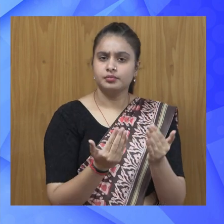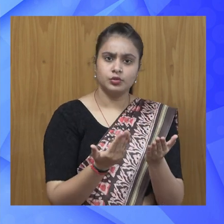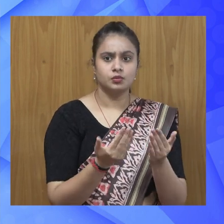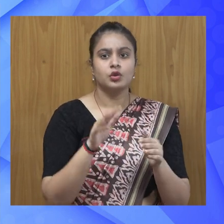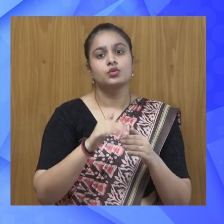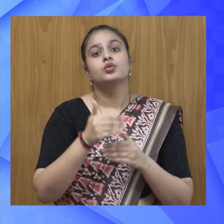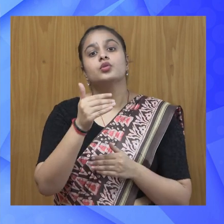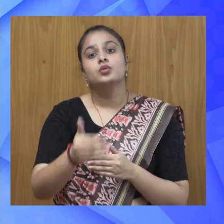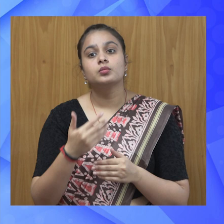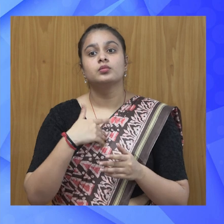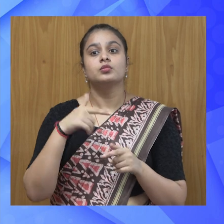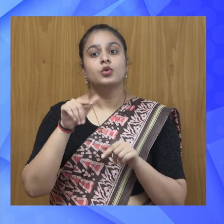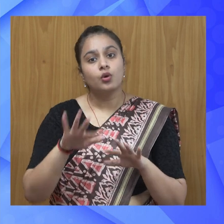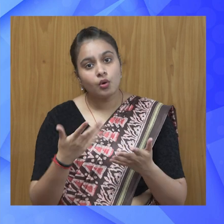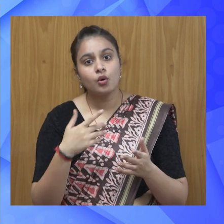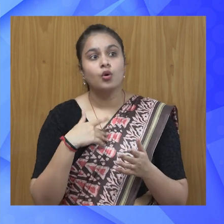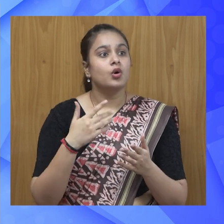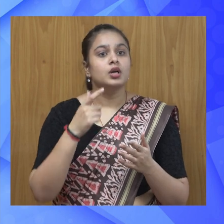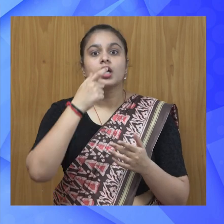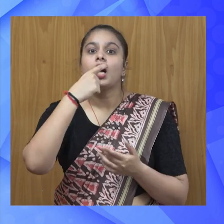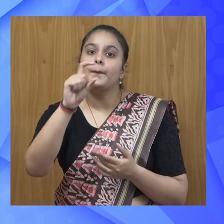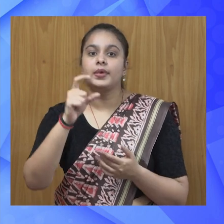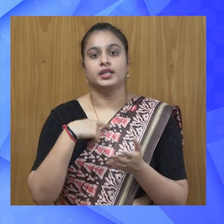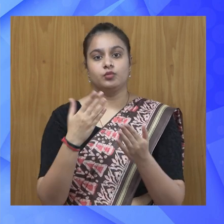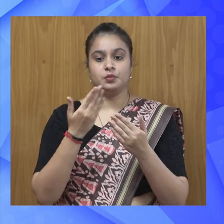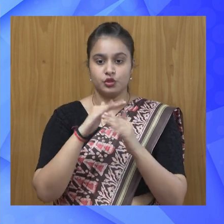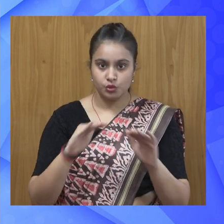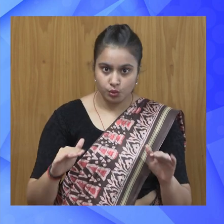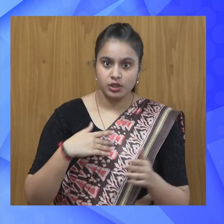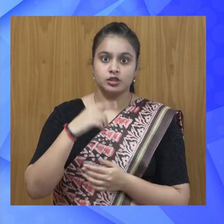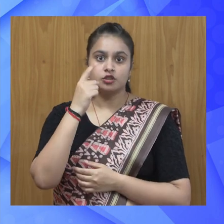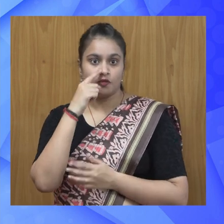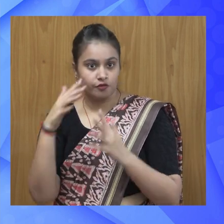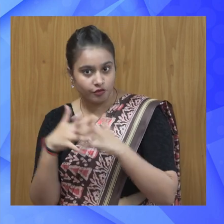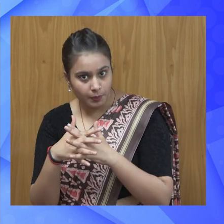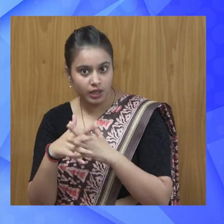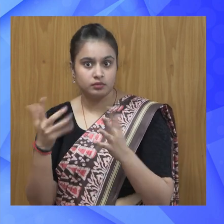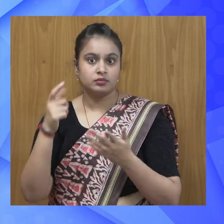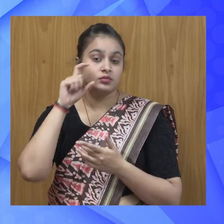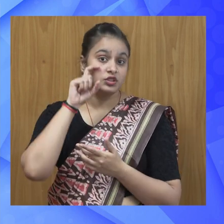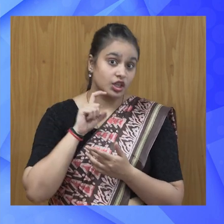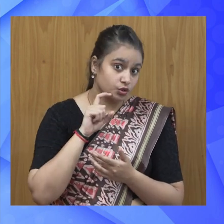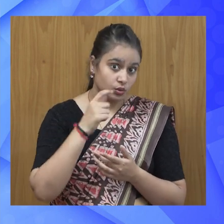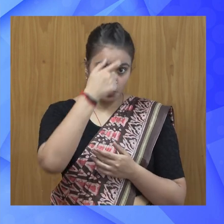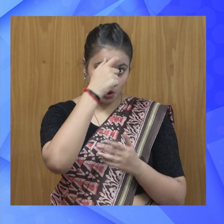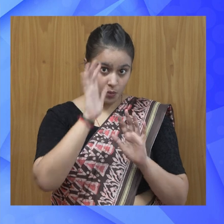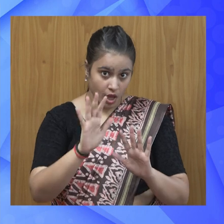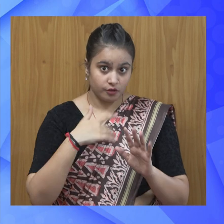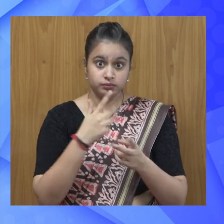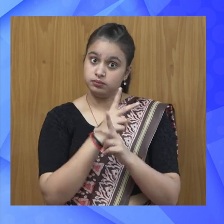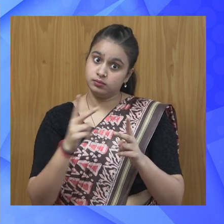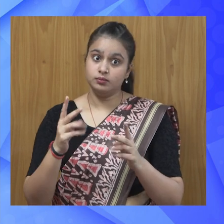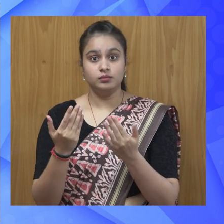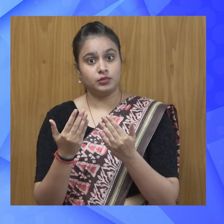you can also lodge the complaint. You there for the children, for the women, if some sexual offences are there, you can lodge